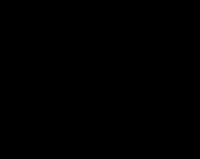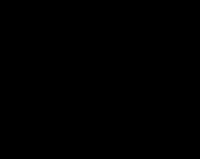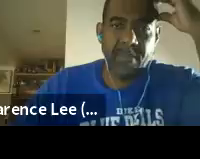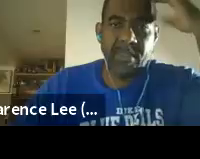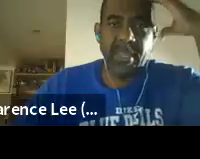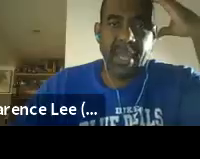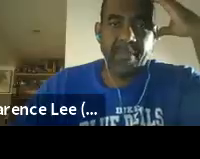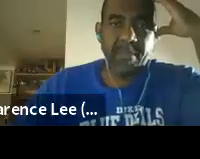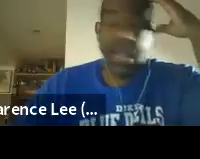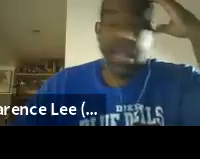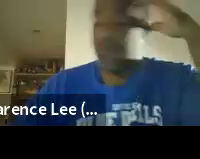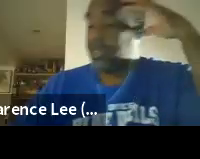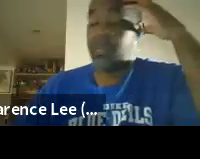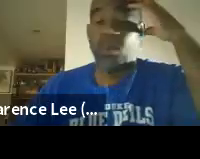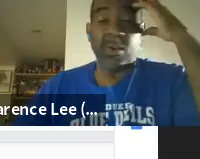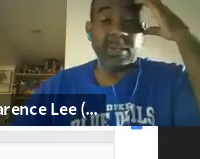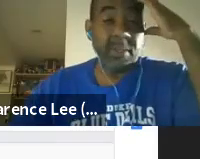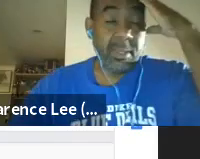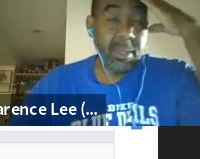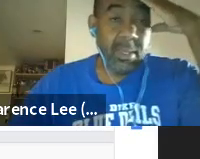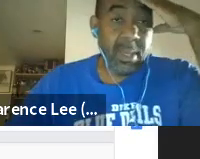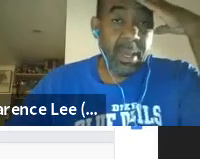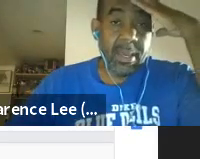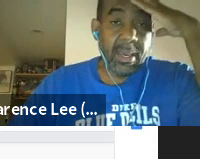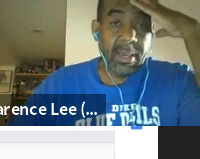Well, given that, I would support it